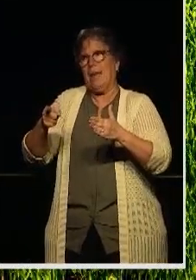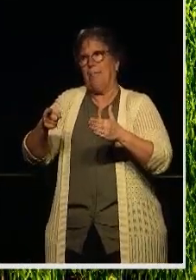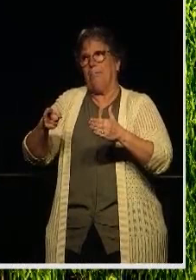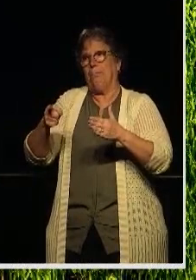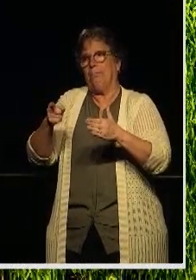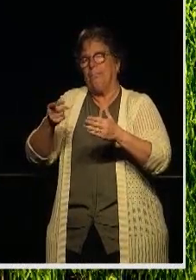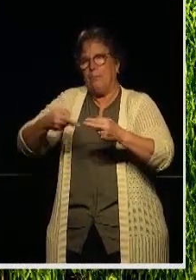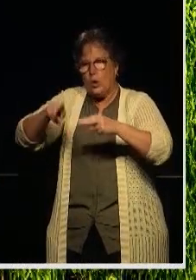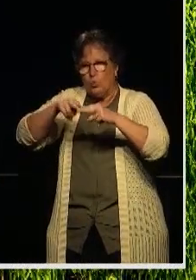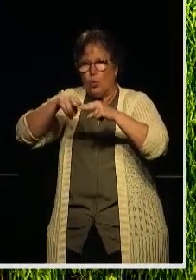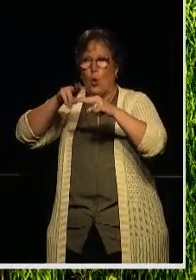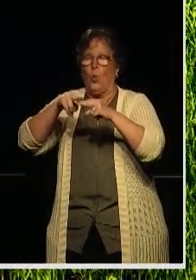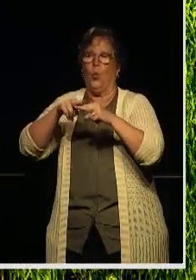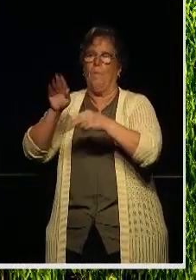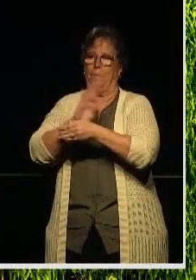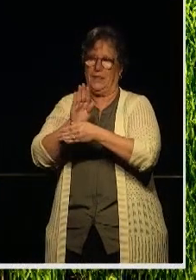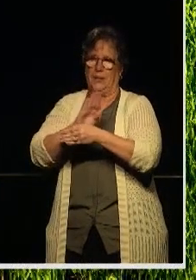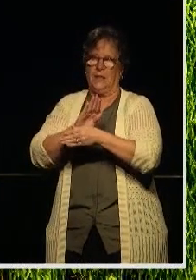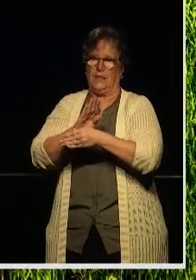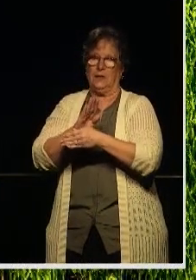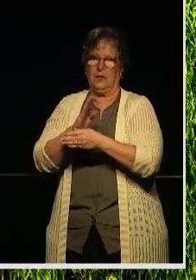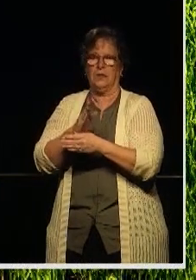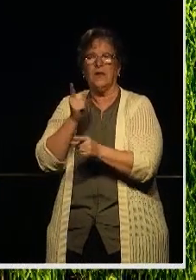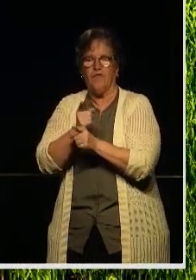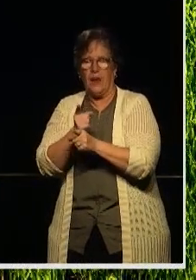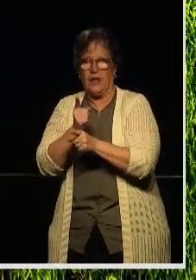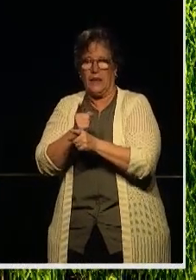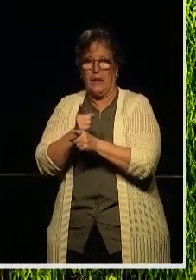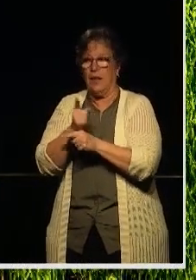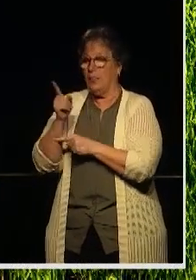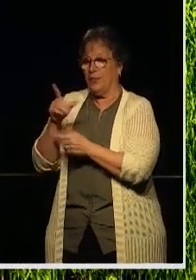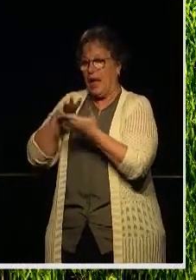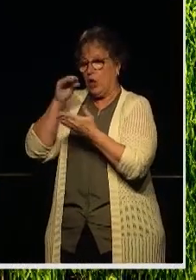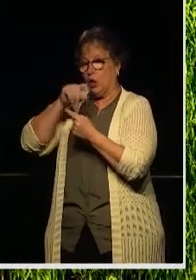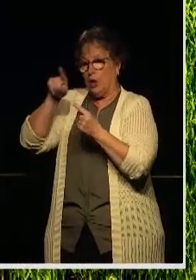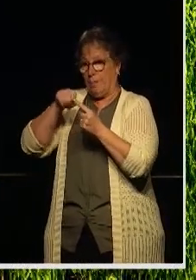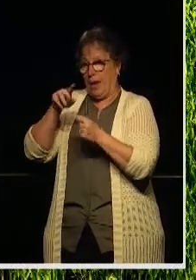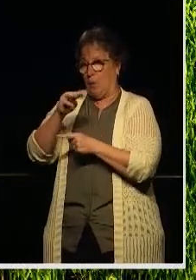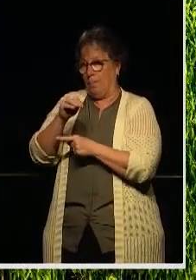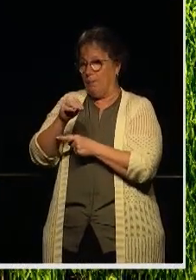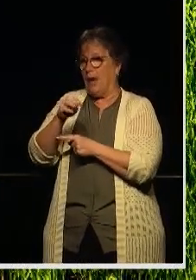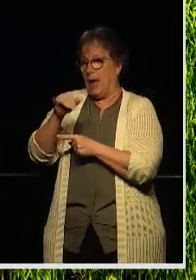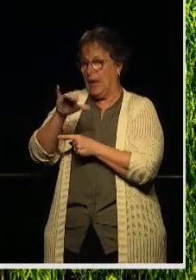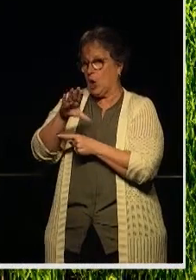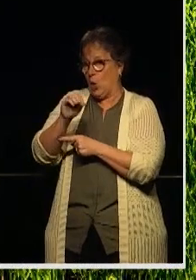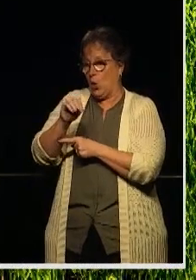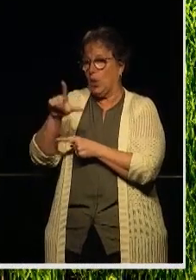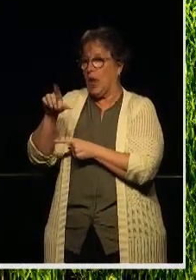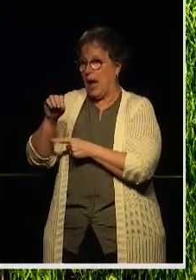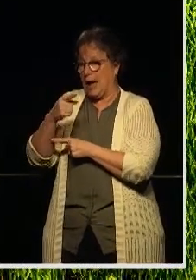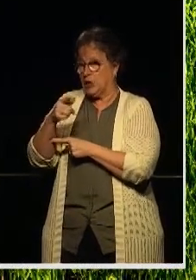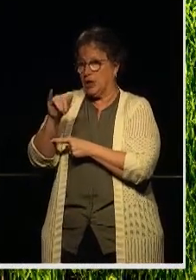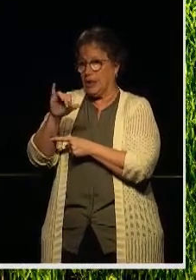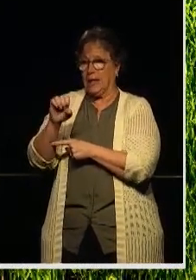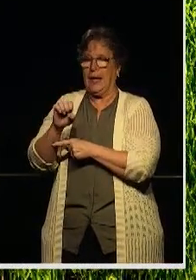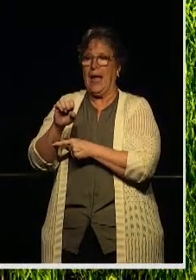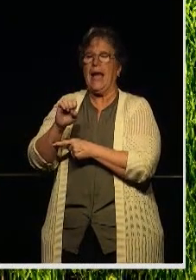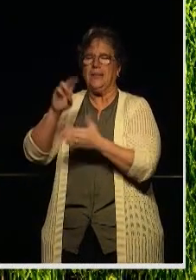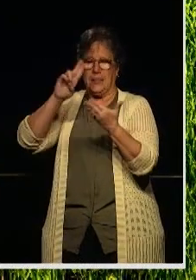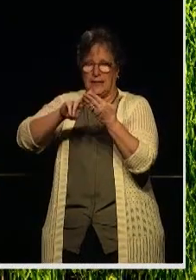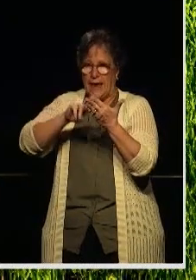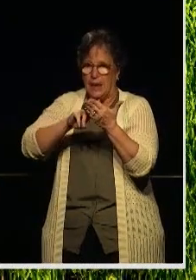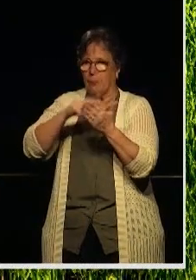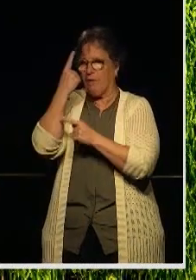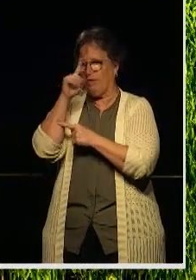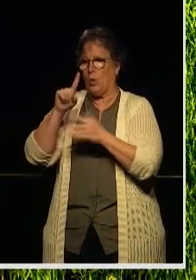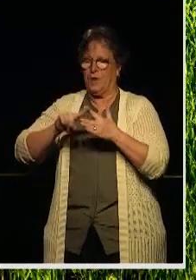effectively. Luckily, they were able to find out about MycoLogic through a local Kennesaw State University newsletter and sign up for our pilot program.